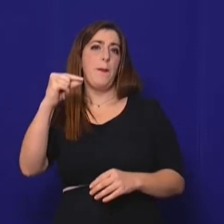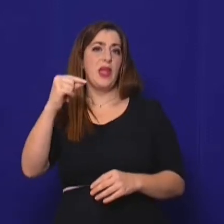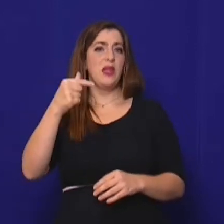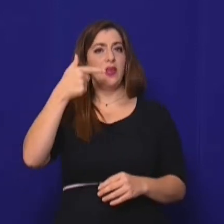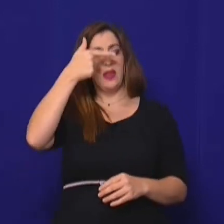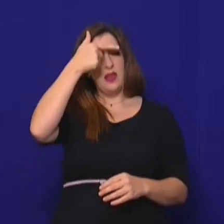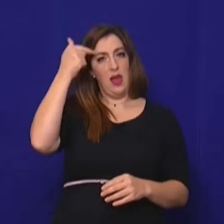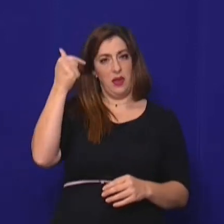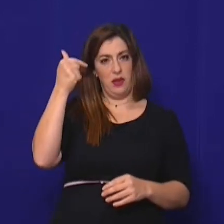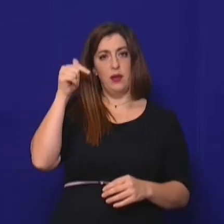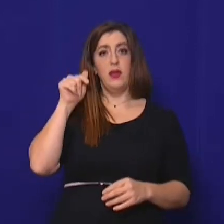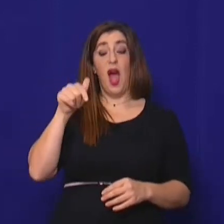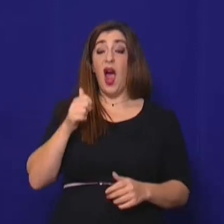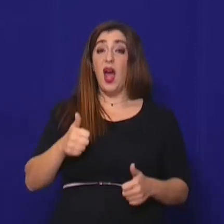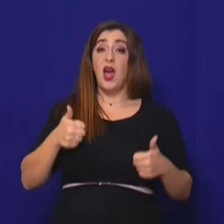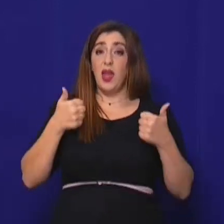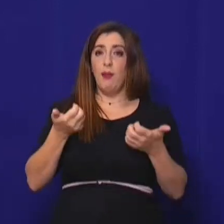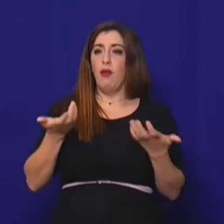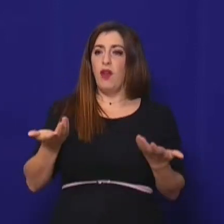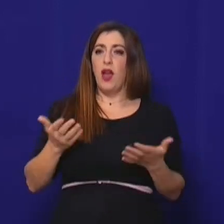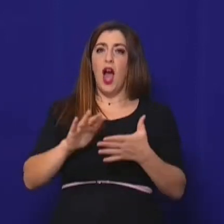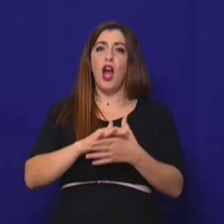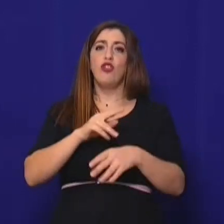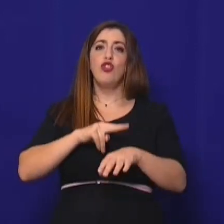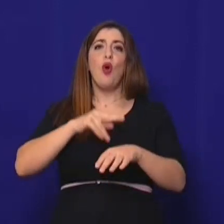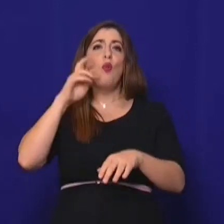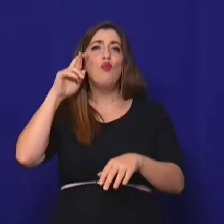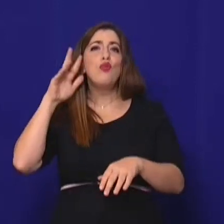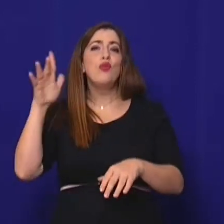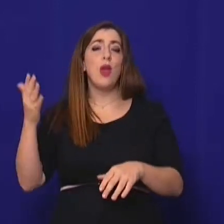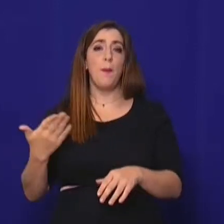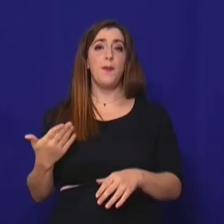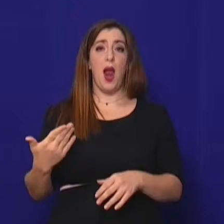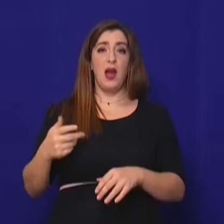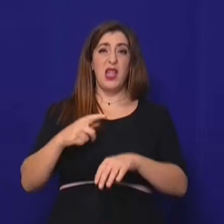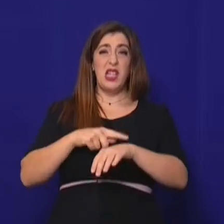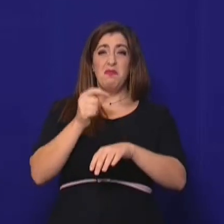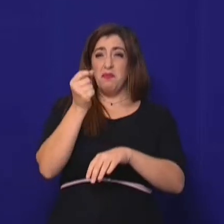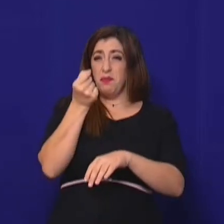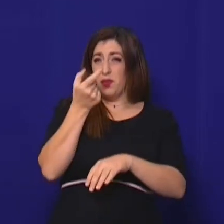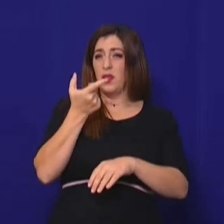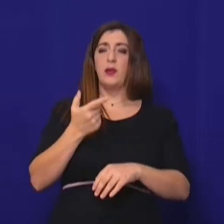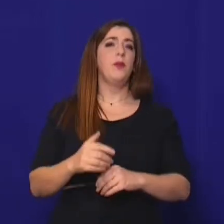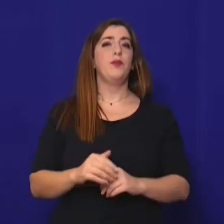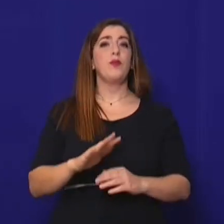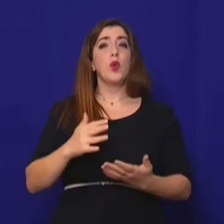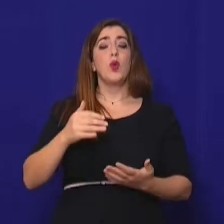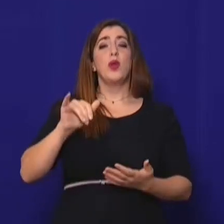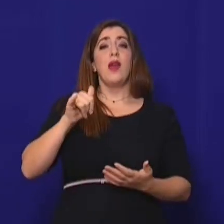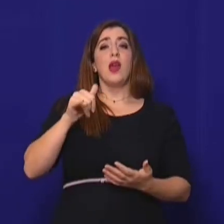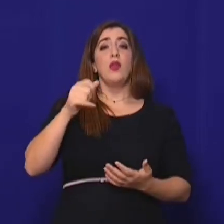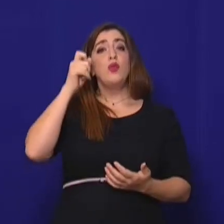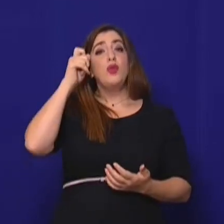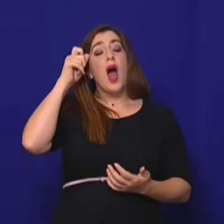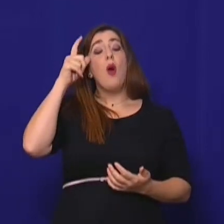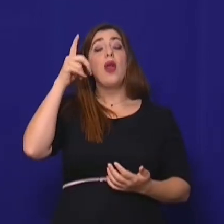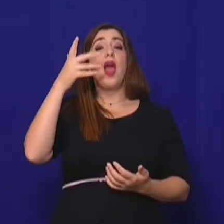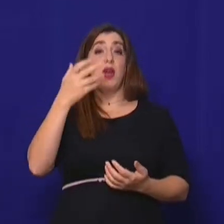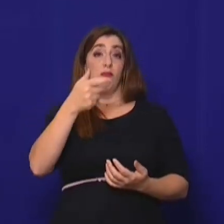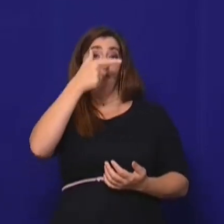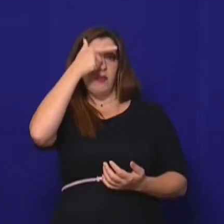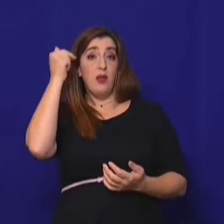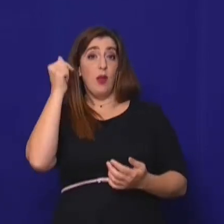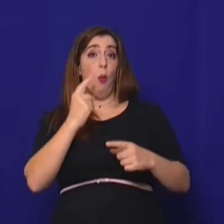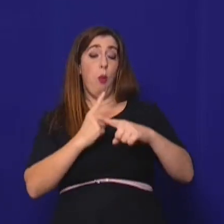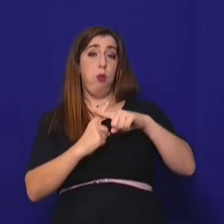importanti wkoll fejn aħna nkun nistgħu jkollna riżultati f'ħin qasir u dawk il-każijiet li jiġu pożittivi permezz tar-rapid testing